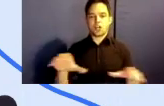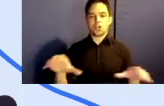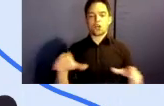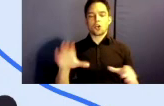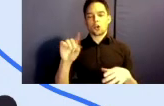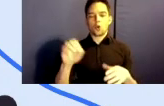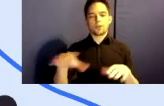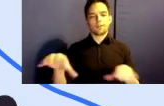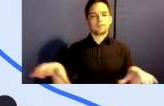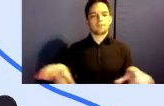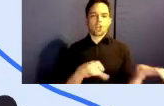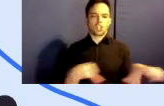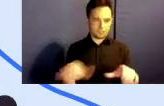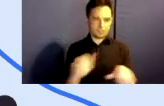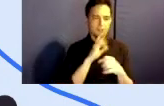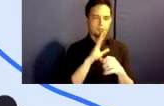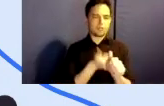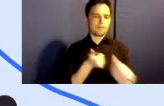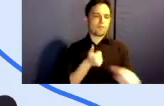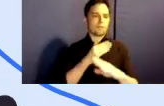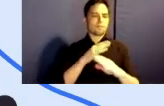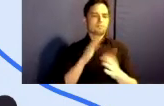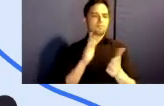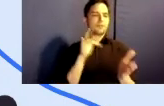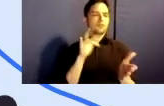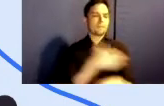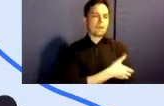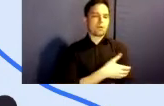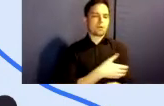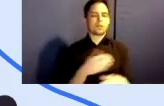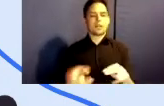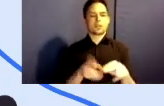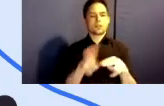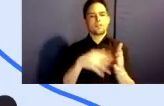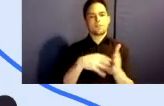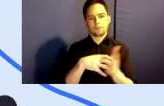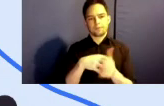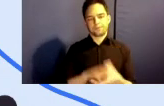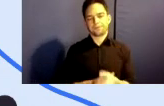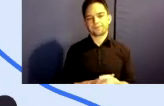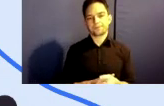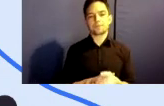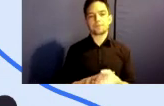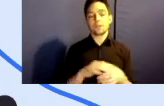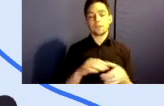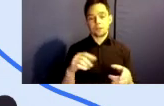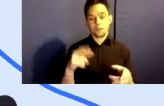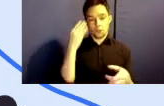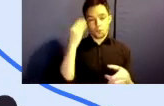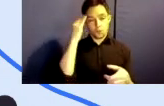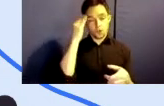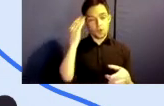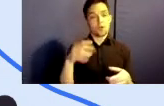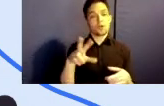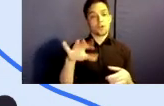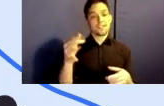any abuse of power or increased vulnerability. The COVAX humanitarian buffer, we know is very welcome, so that's